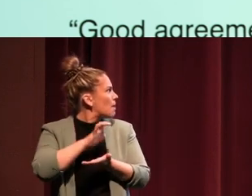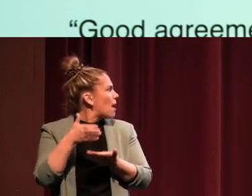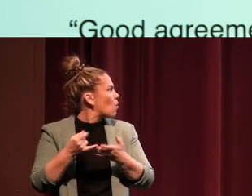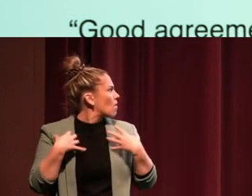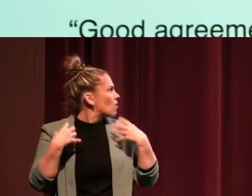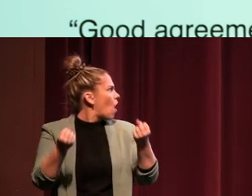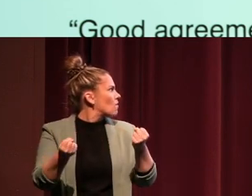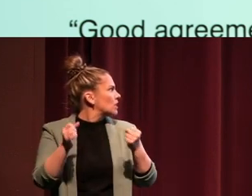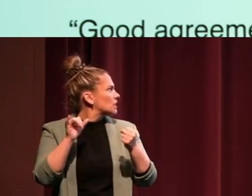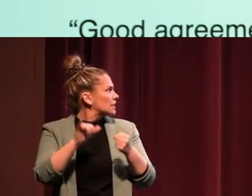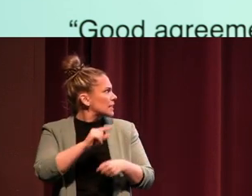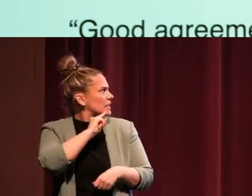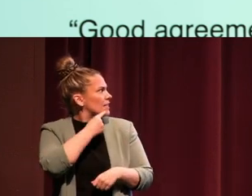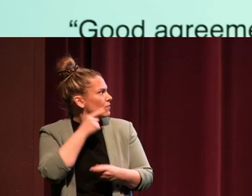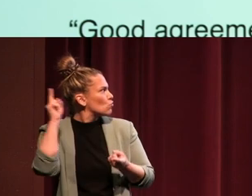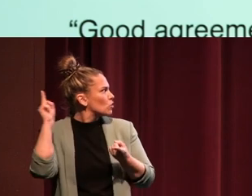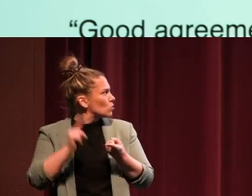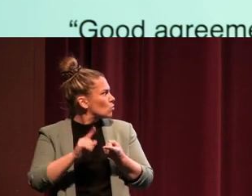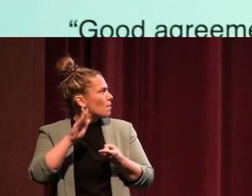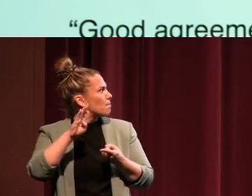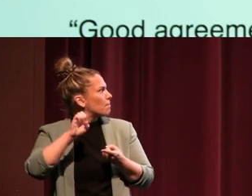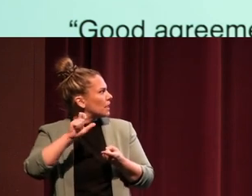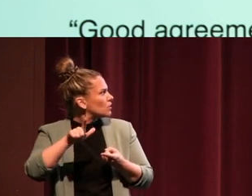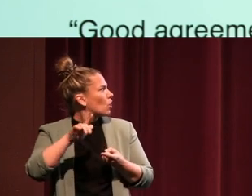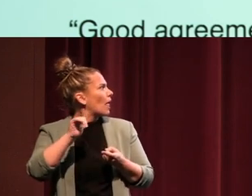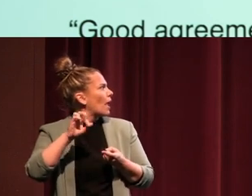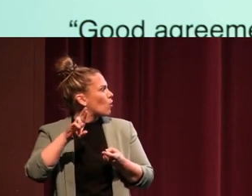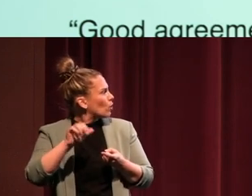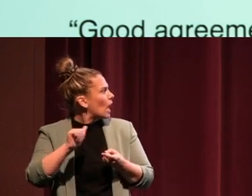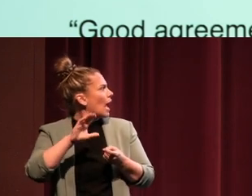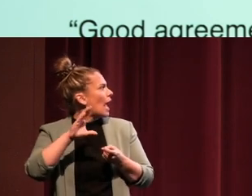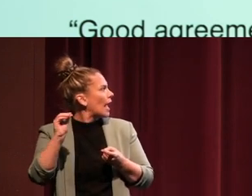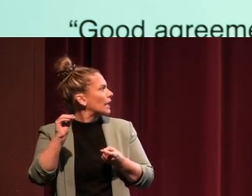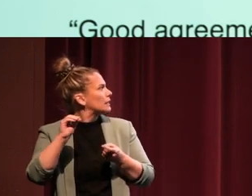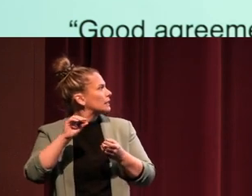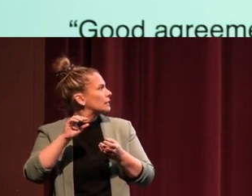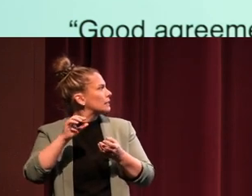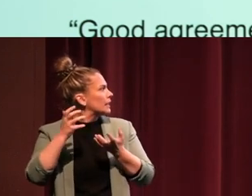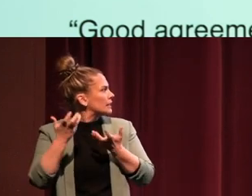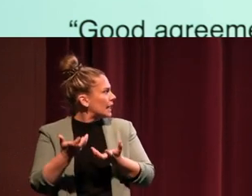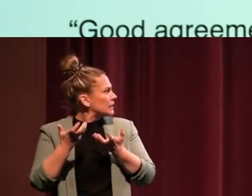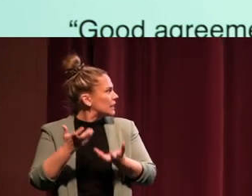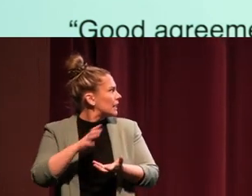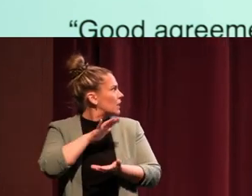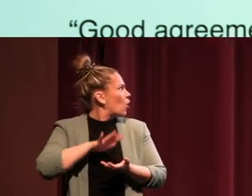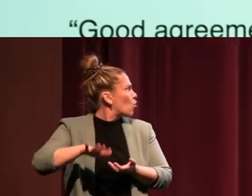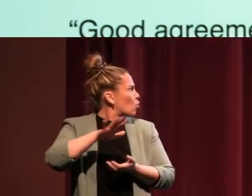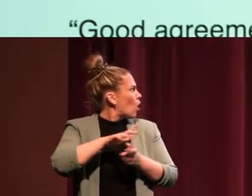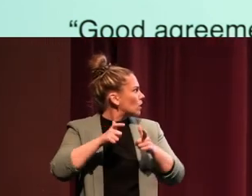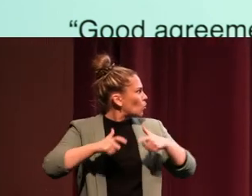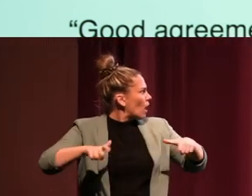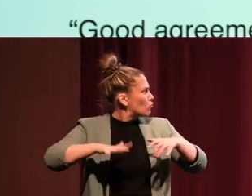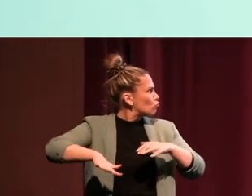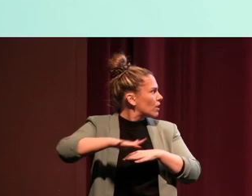and density across a wide range of forest types are necessary to restore historical conditions.